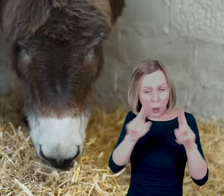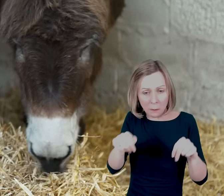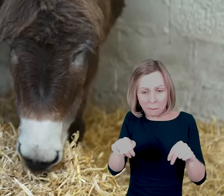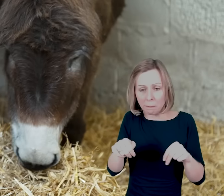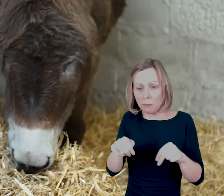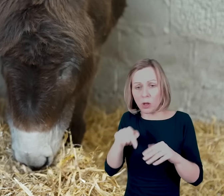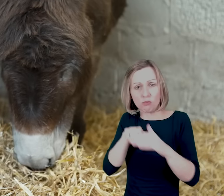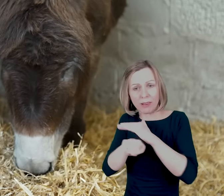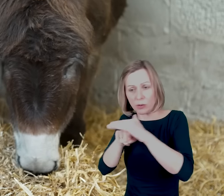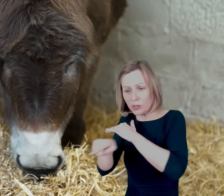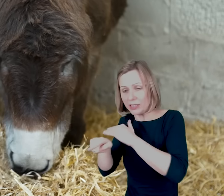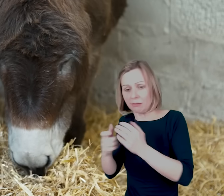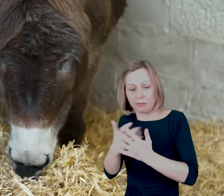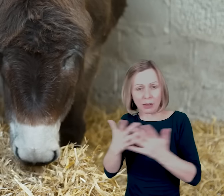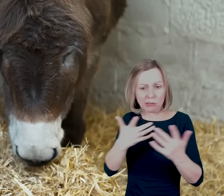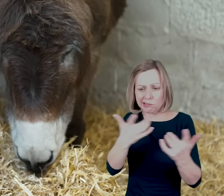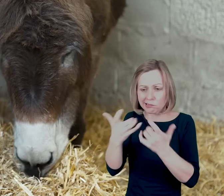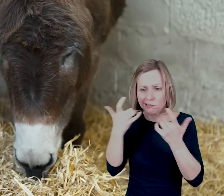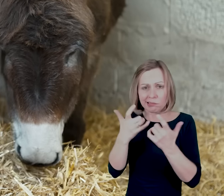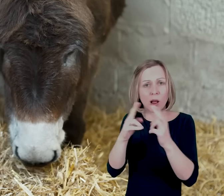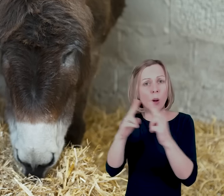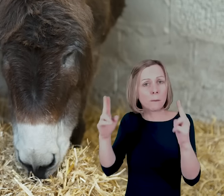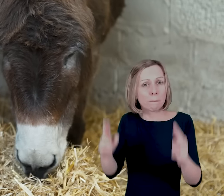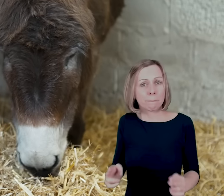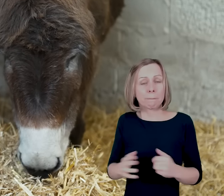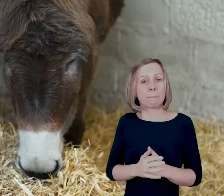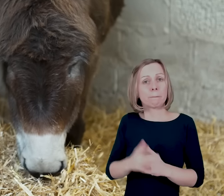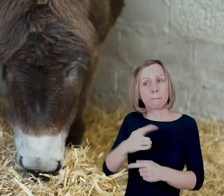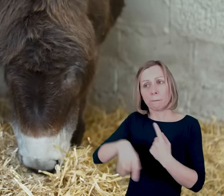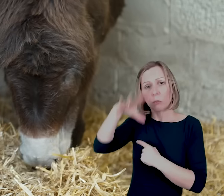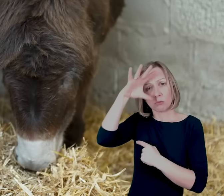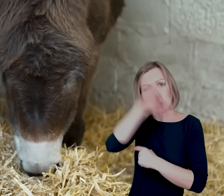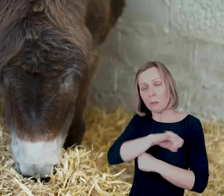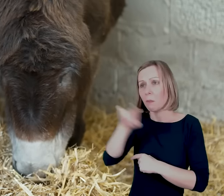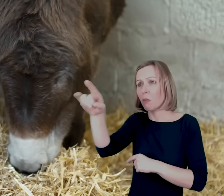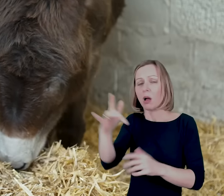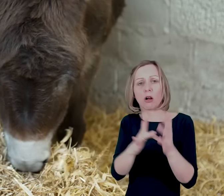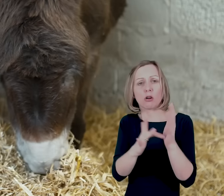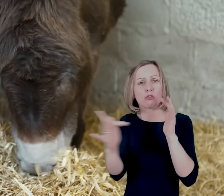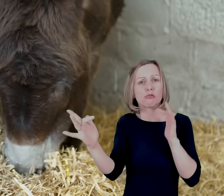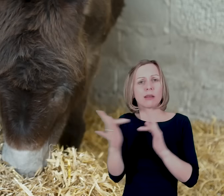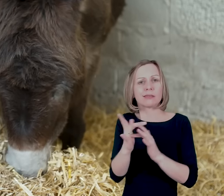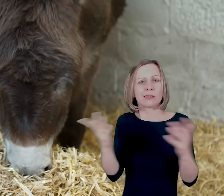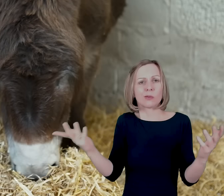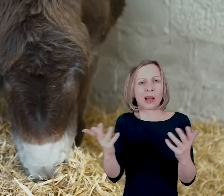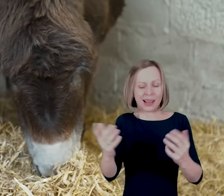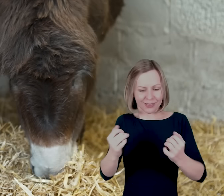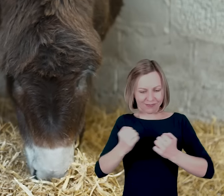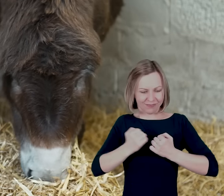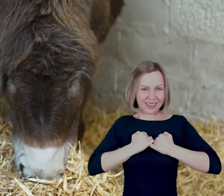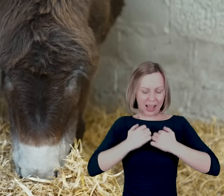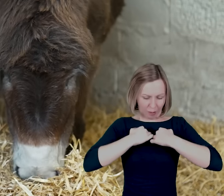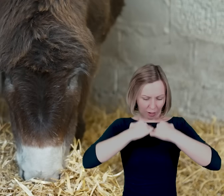those seeking a place to live. And we remember that Christ is born in the stable of our own